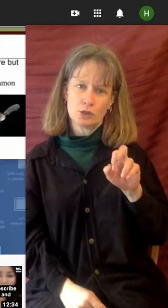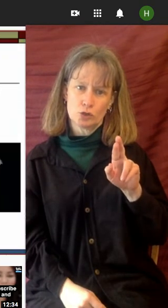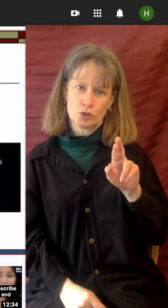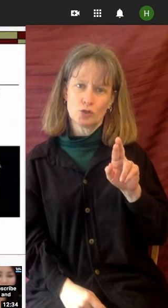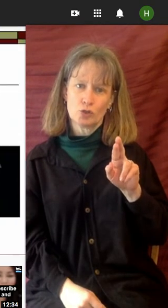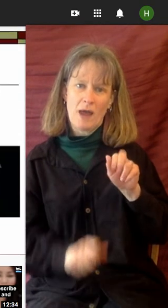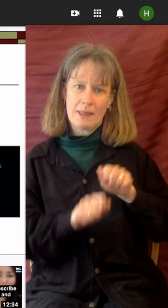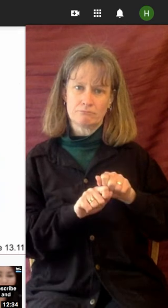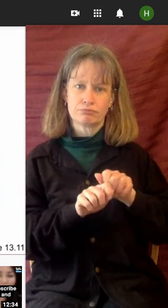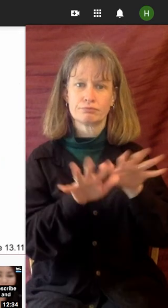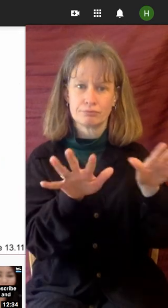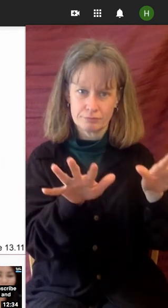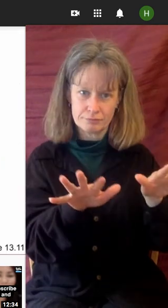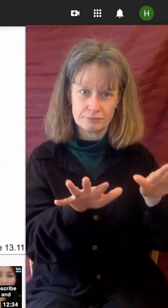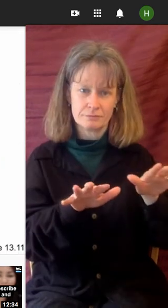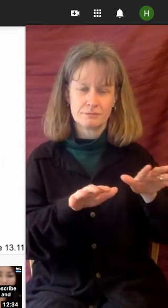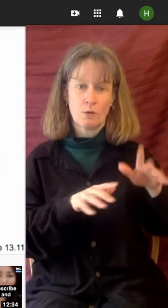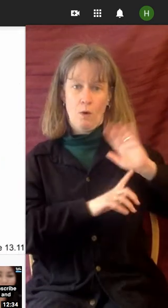Oopsies.